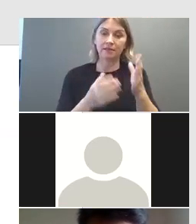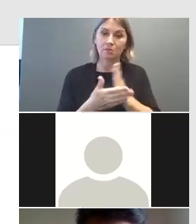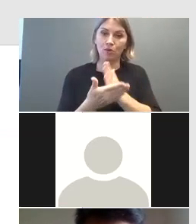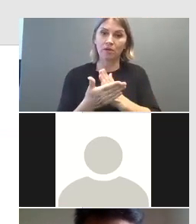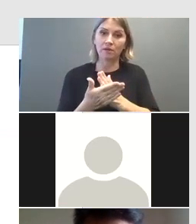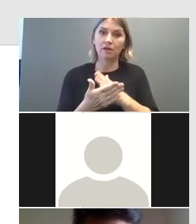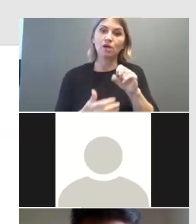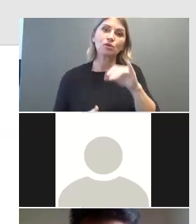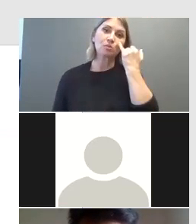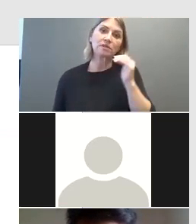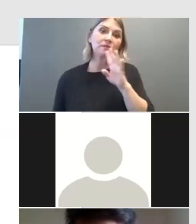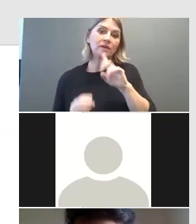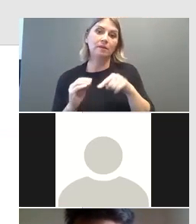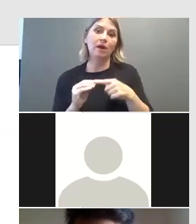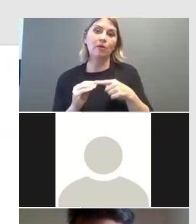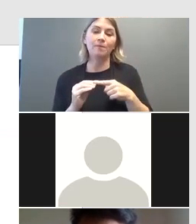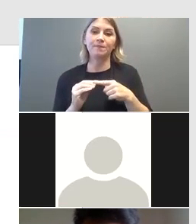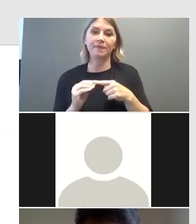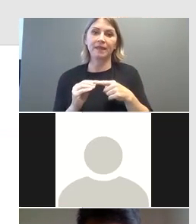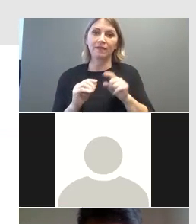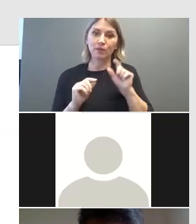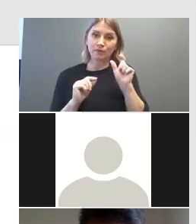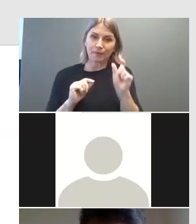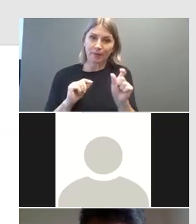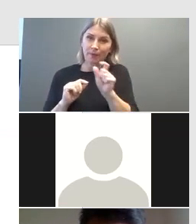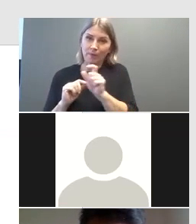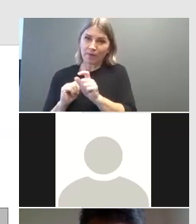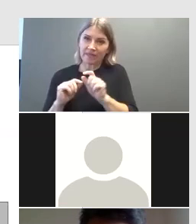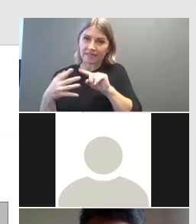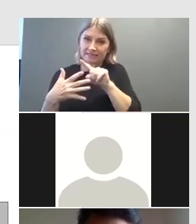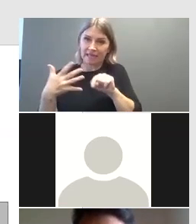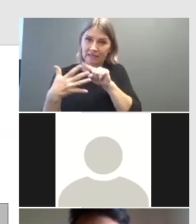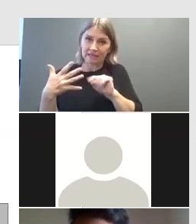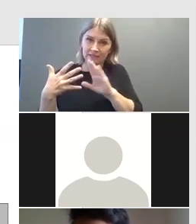that I am talking about these set of nodes.